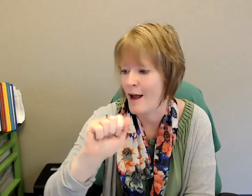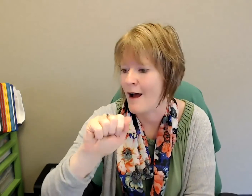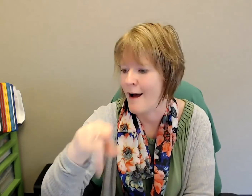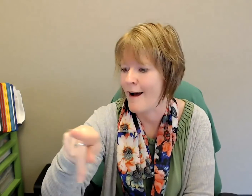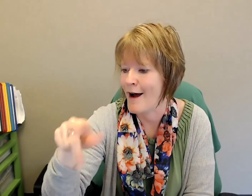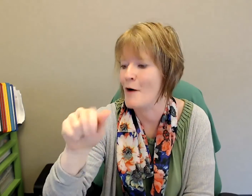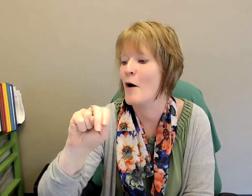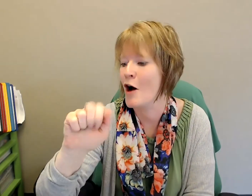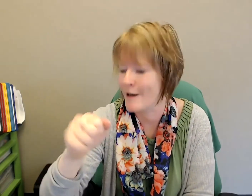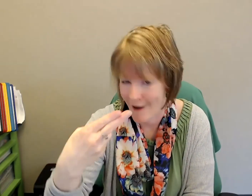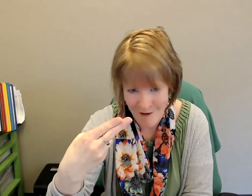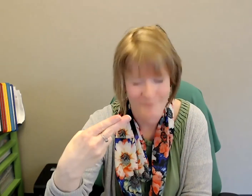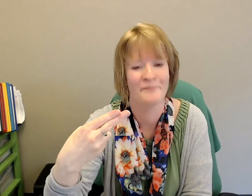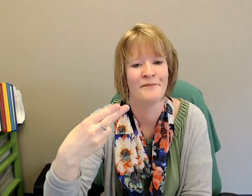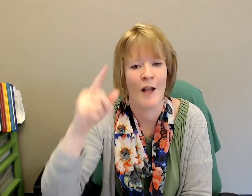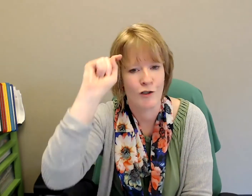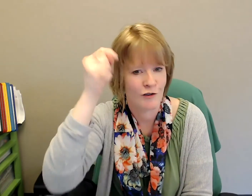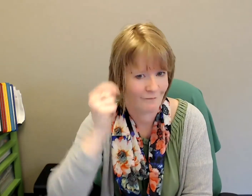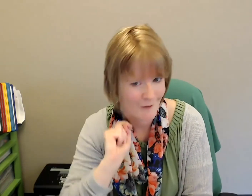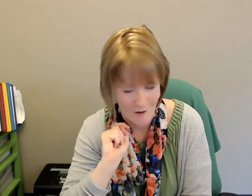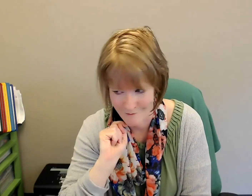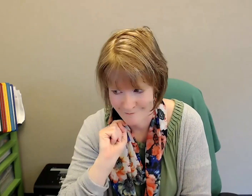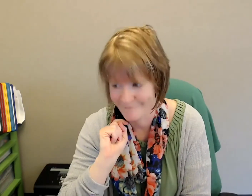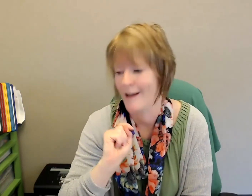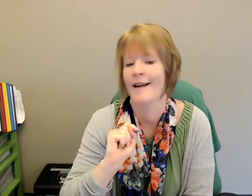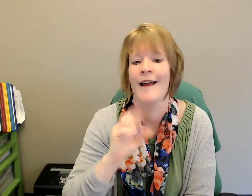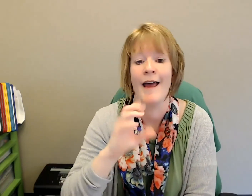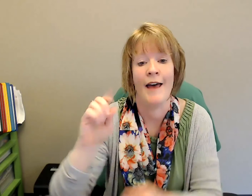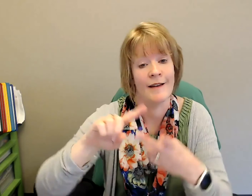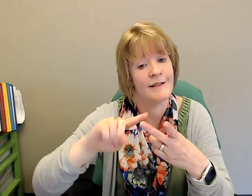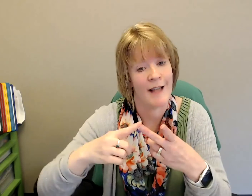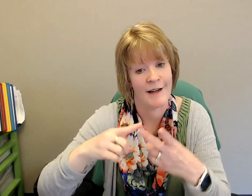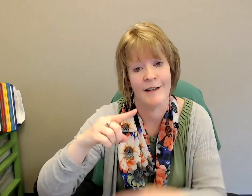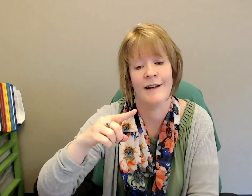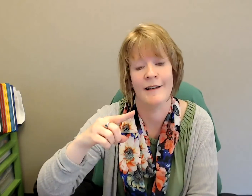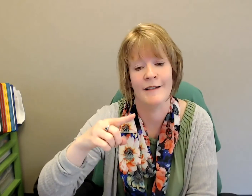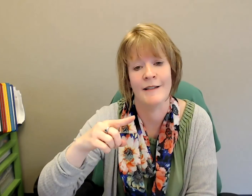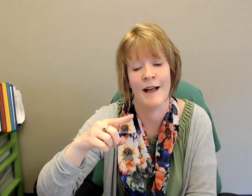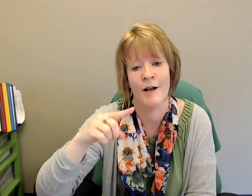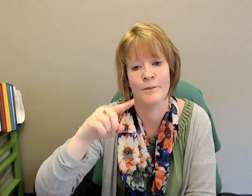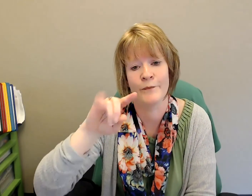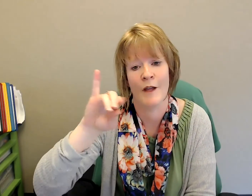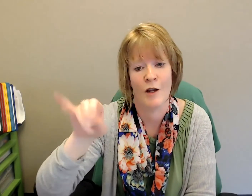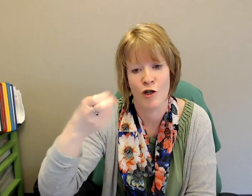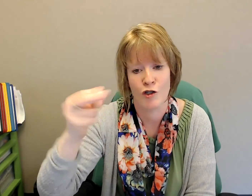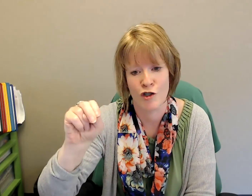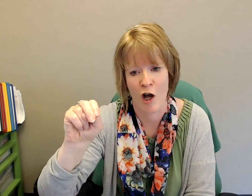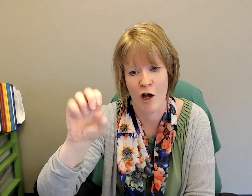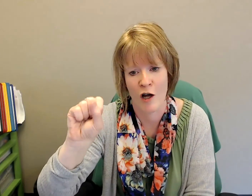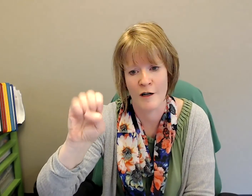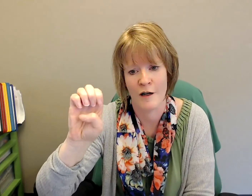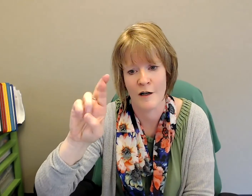I'm not sure if I spelled that correctly there. Tangi Apana. And our second